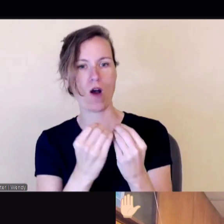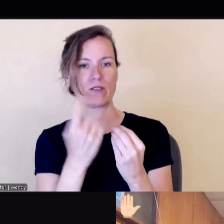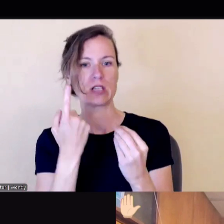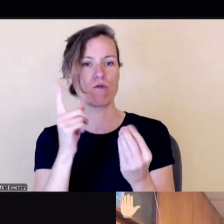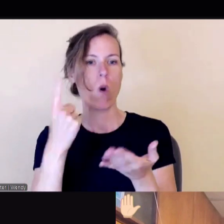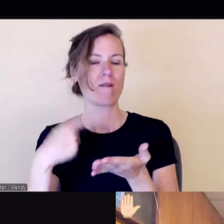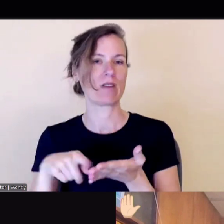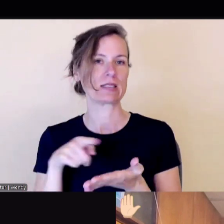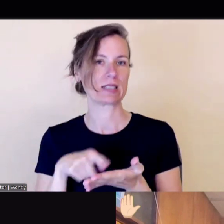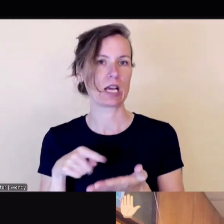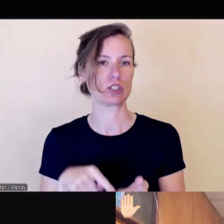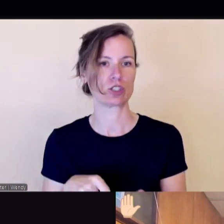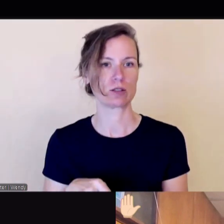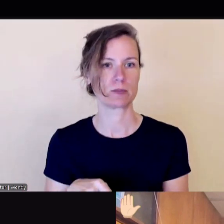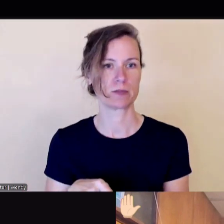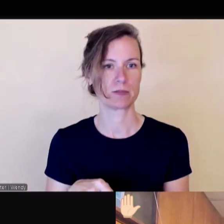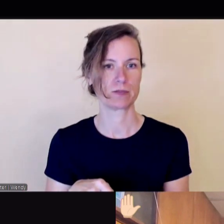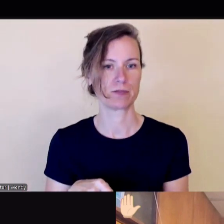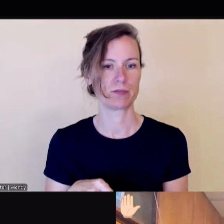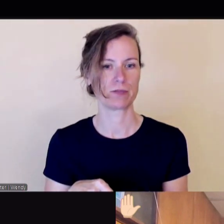George's County has a more